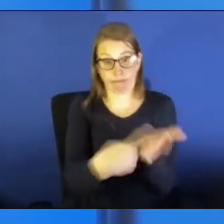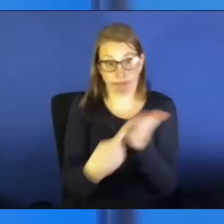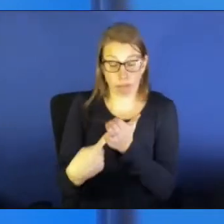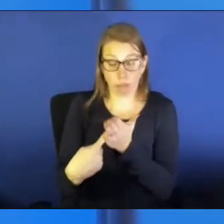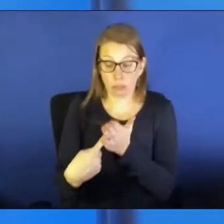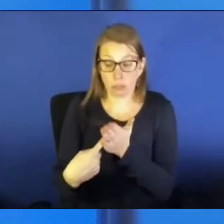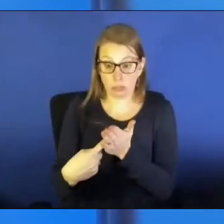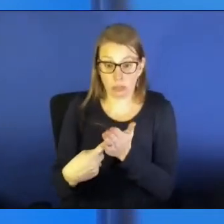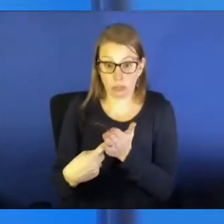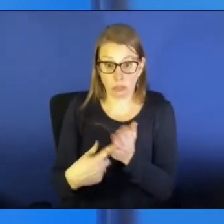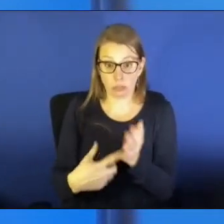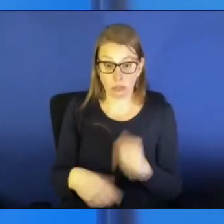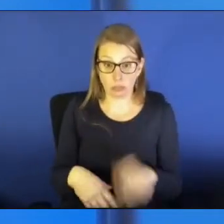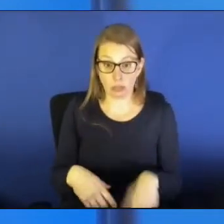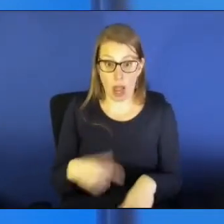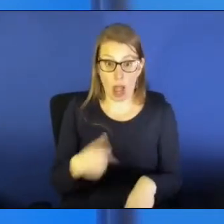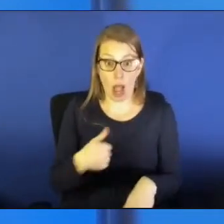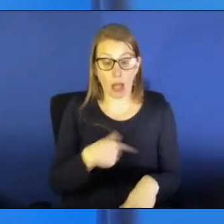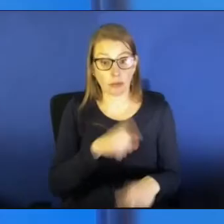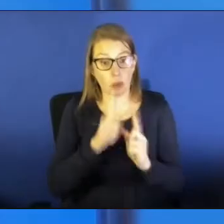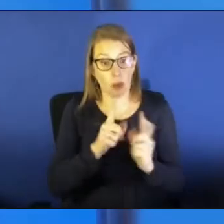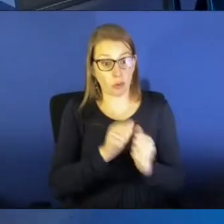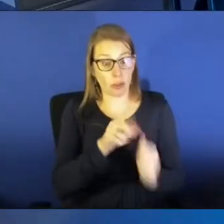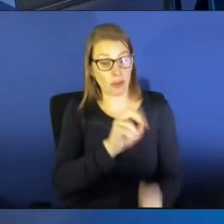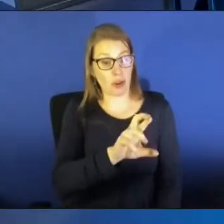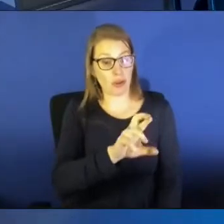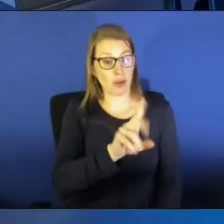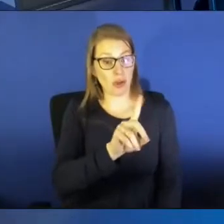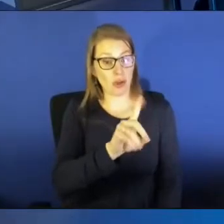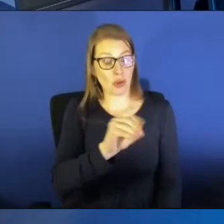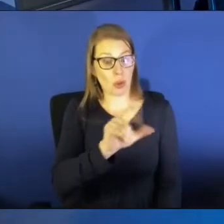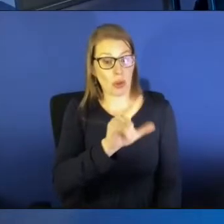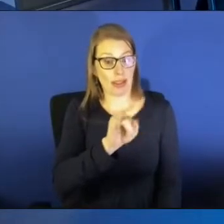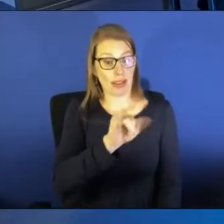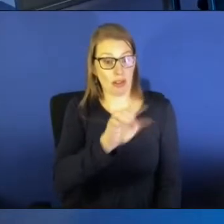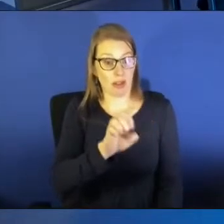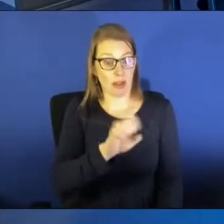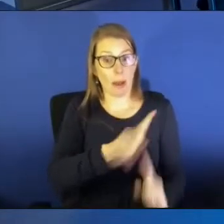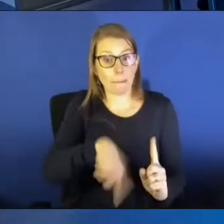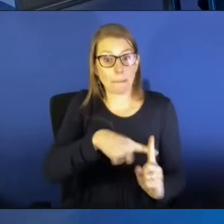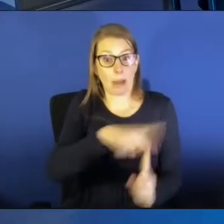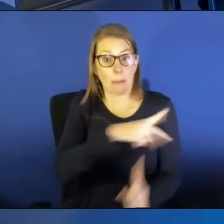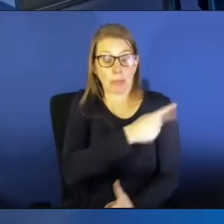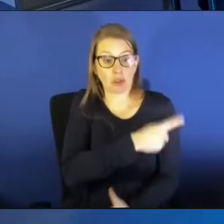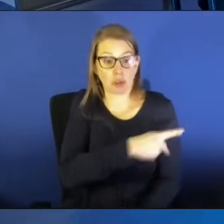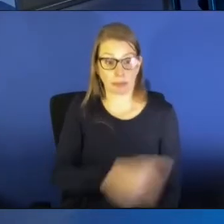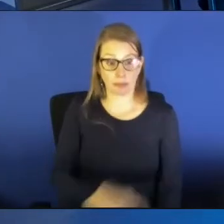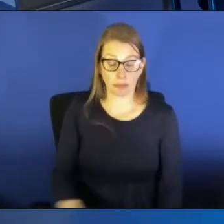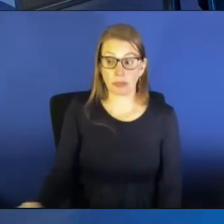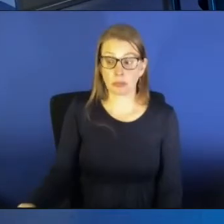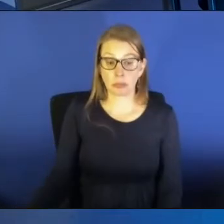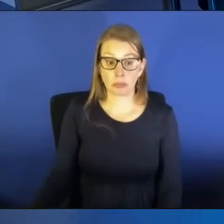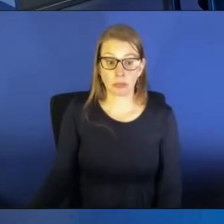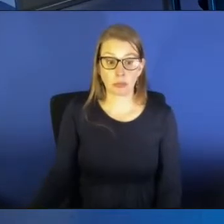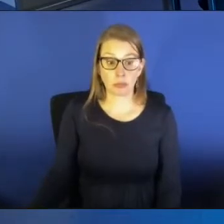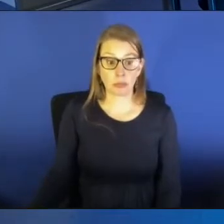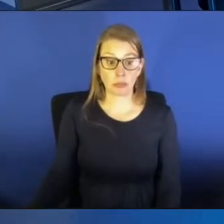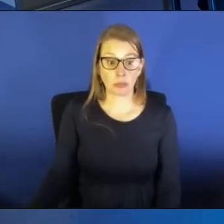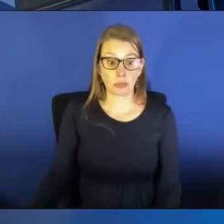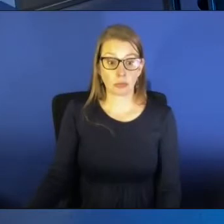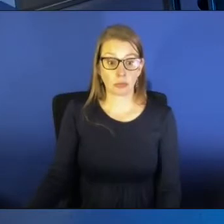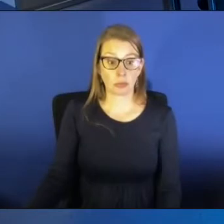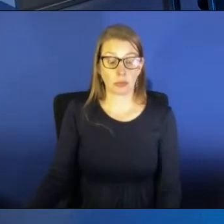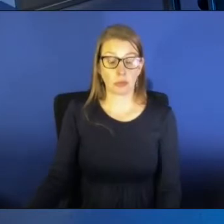week. I'm talking to Dr. Doolittle about a patient. So just to follow up on that very point, melanoma is a